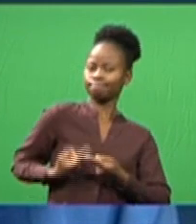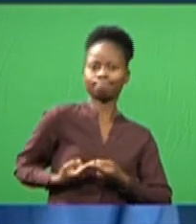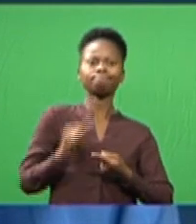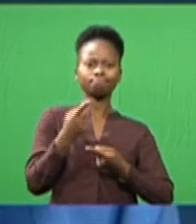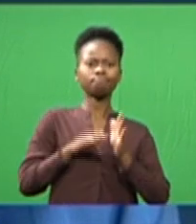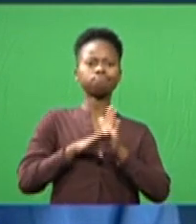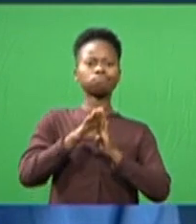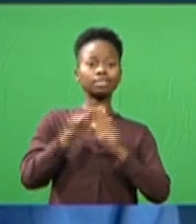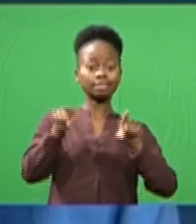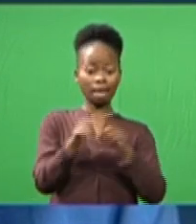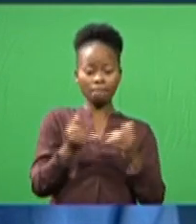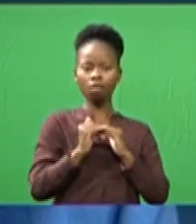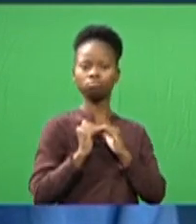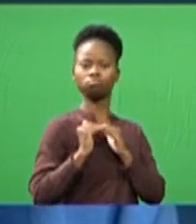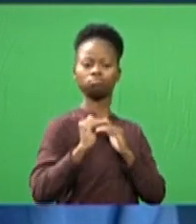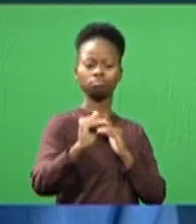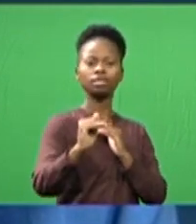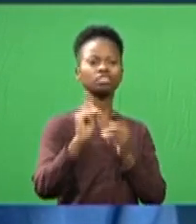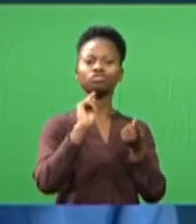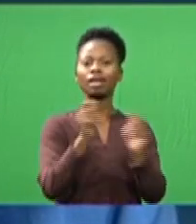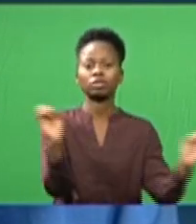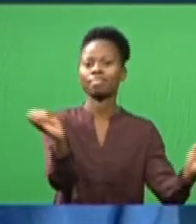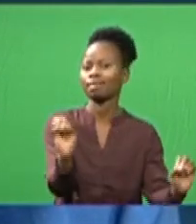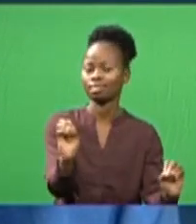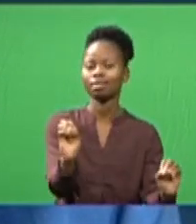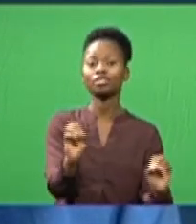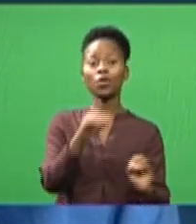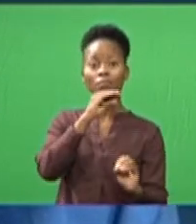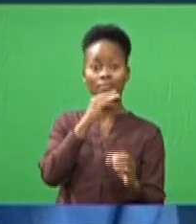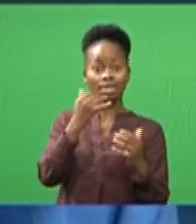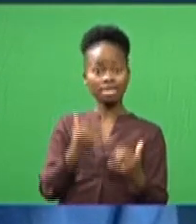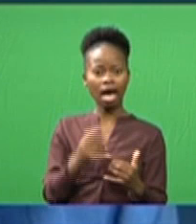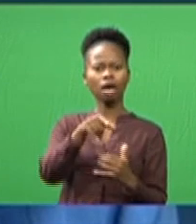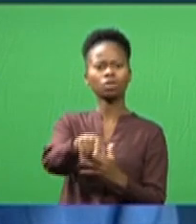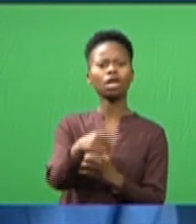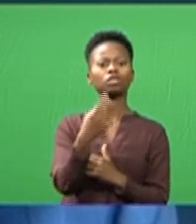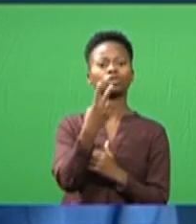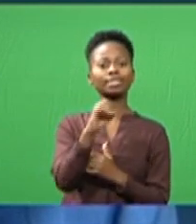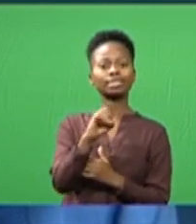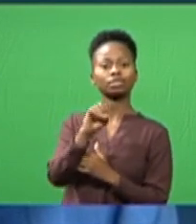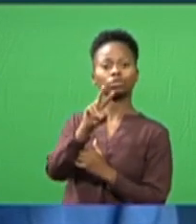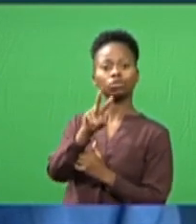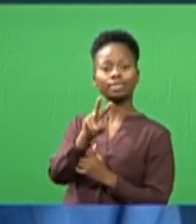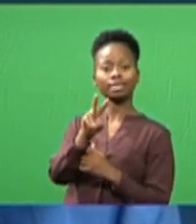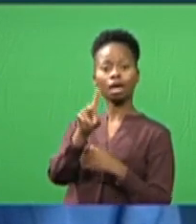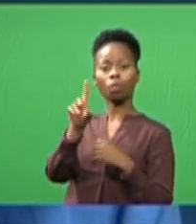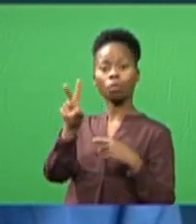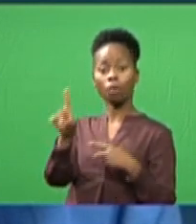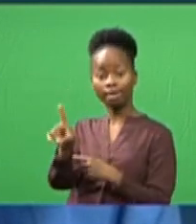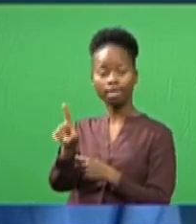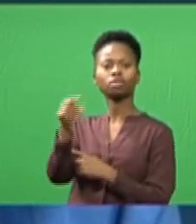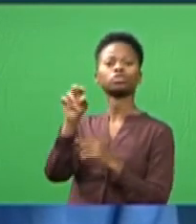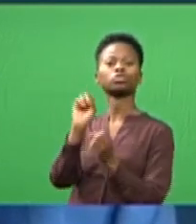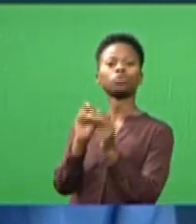unchanged, resulting in the petrol price inflation of 12.5% for 2021.